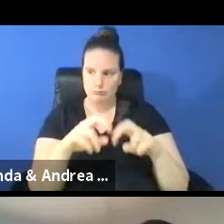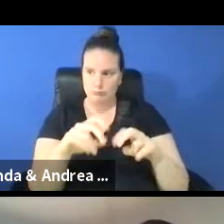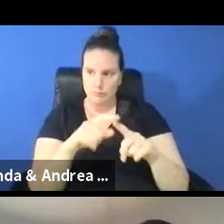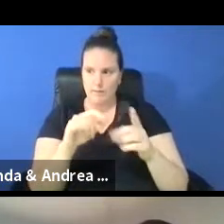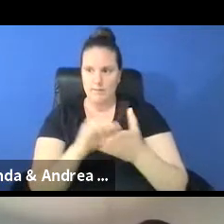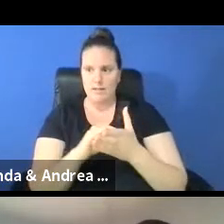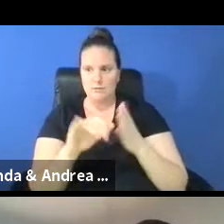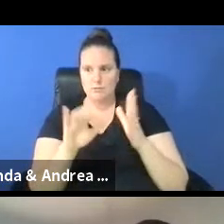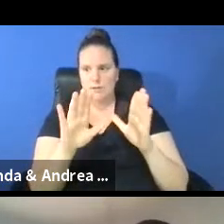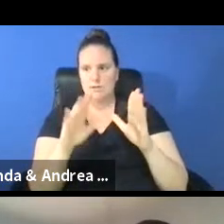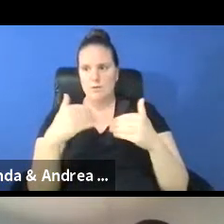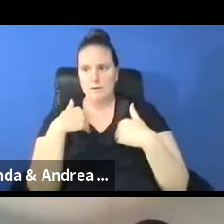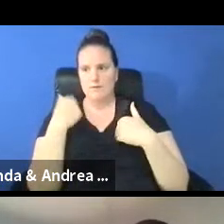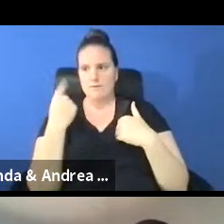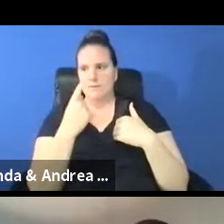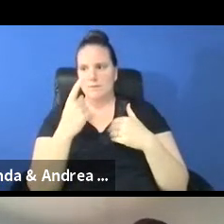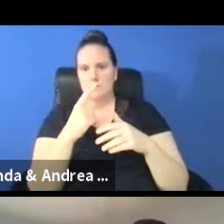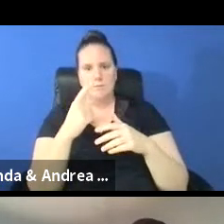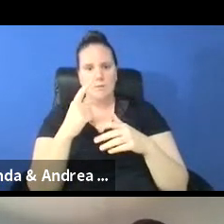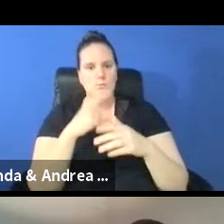have something to start with. So I appreciate that.